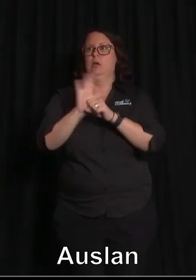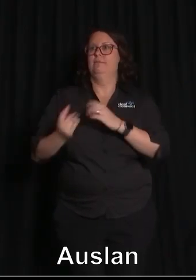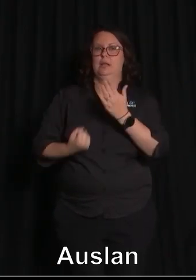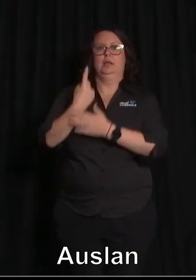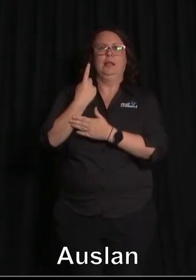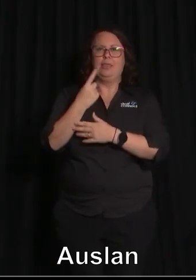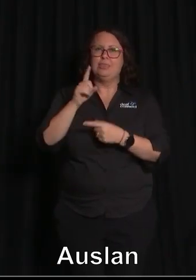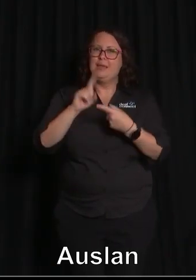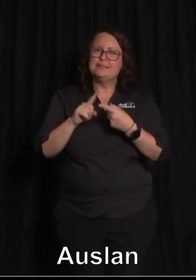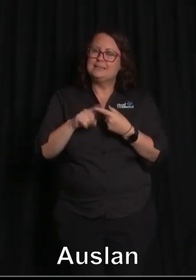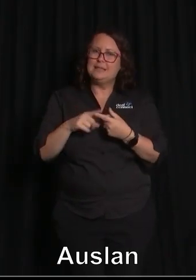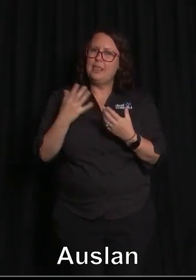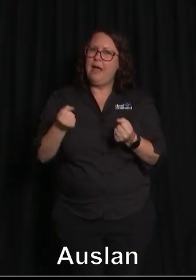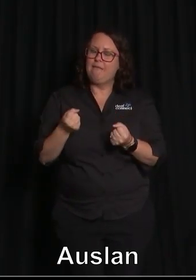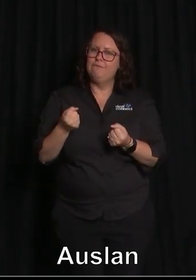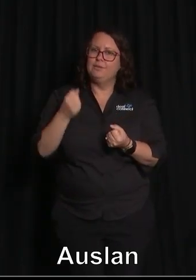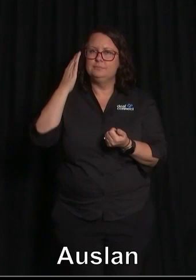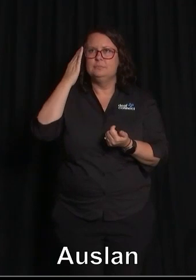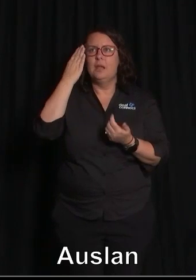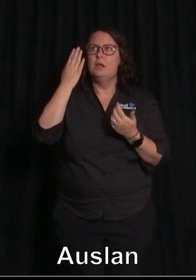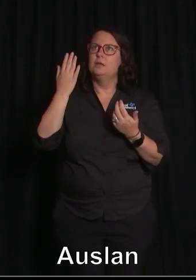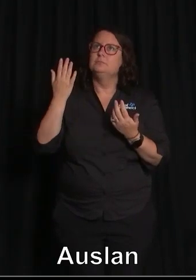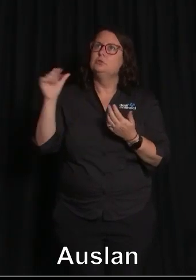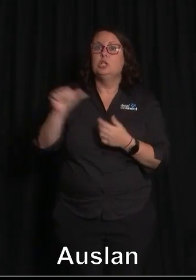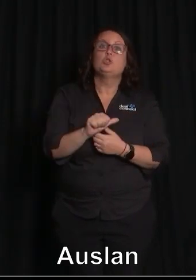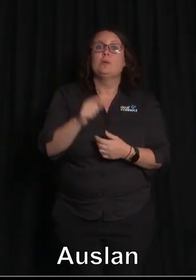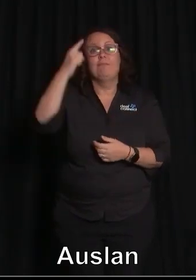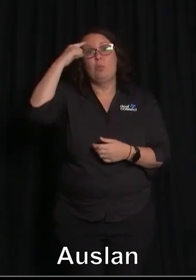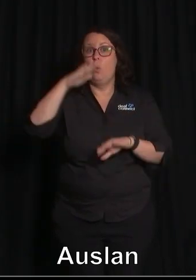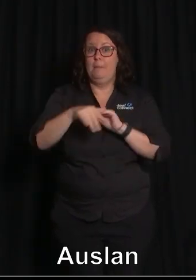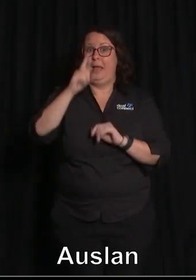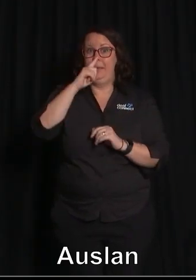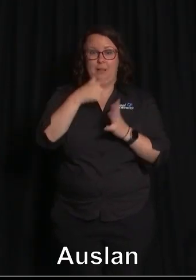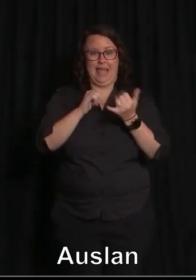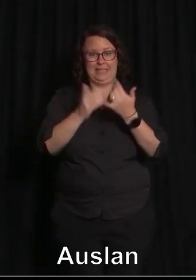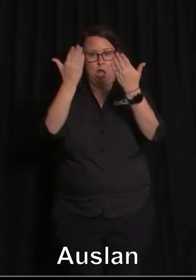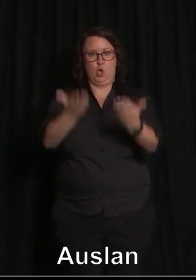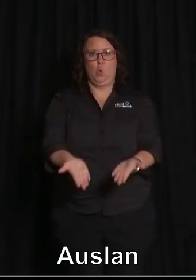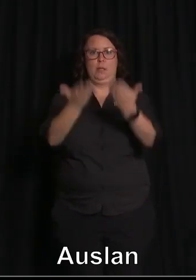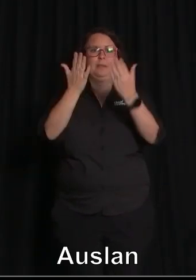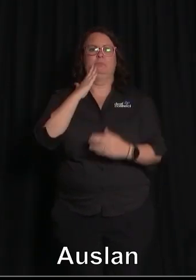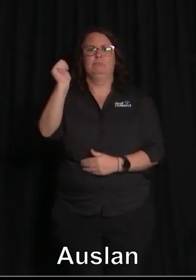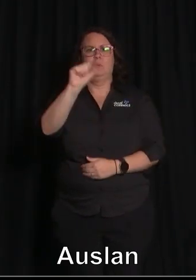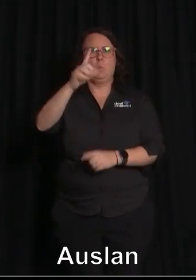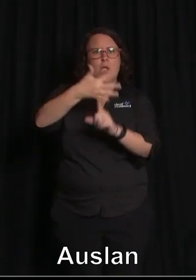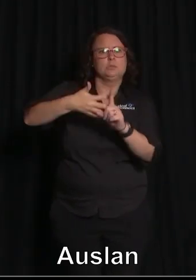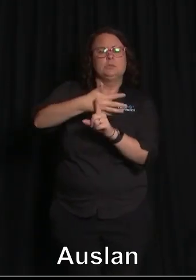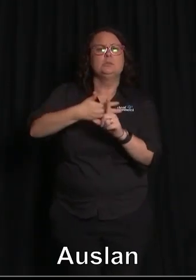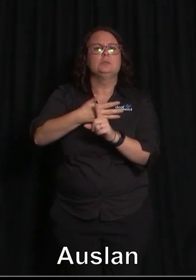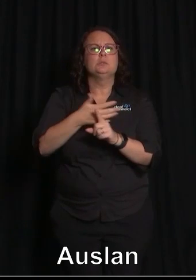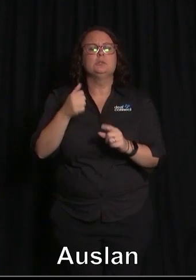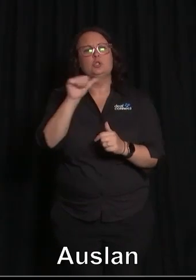the right things the right way and truly put human beings first. And yet within all countries,